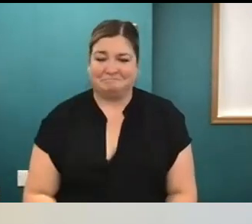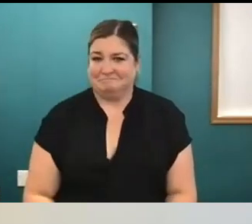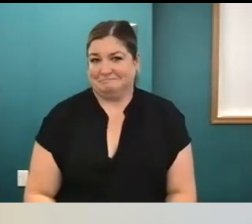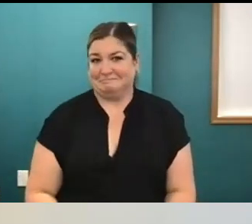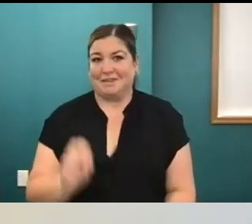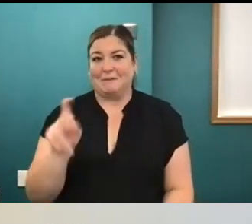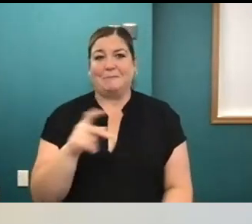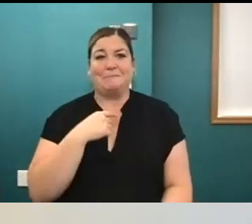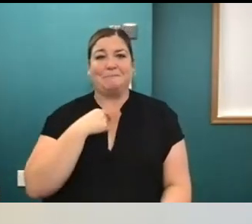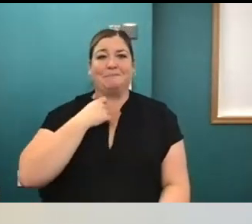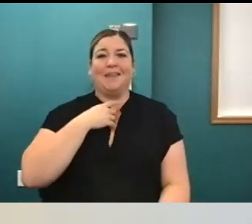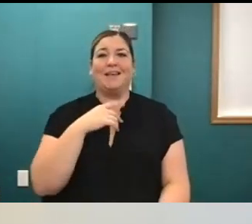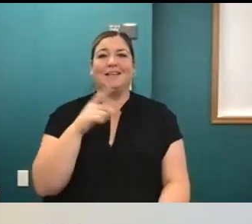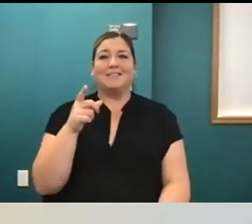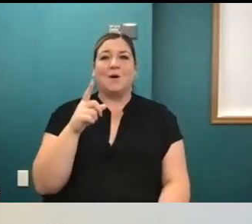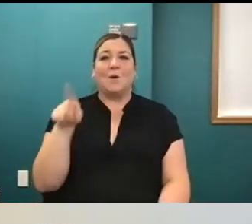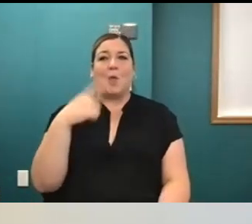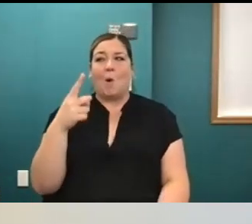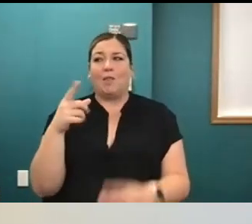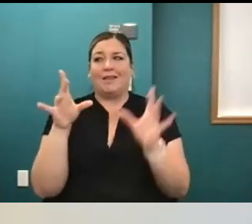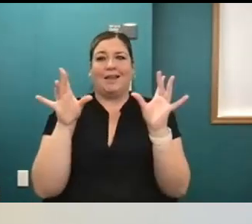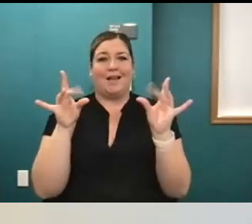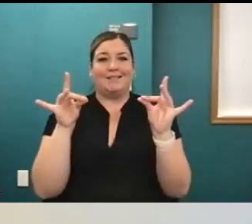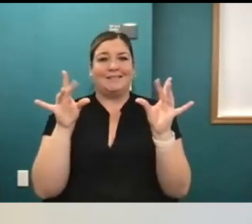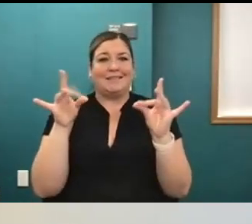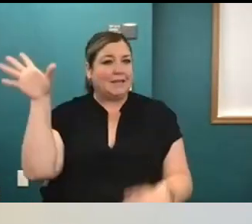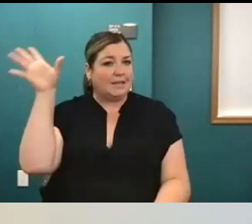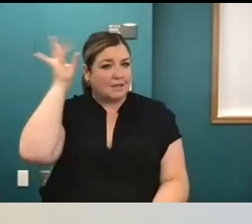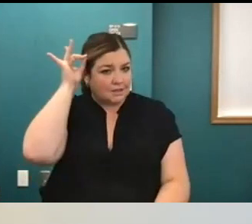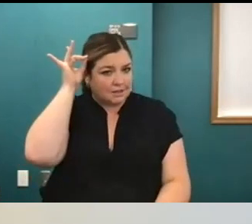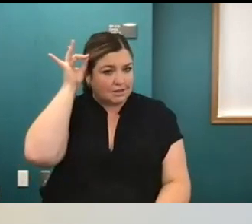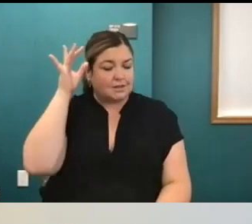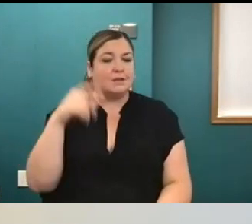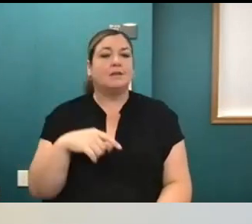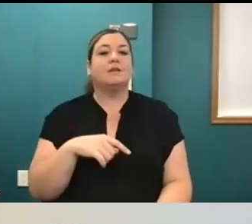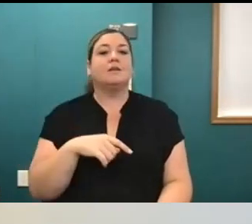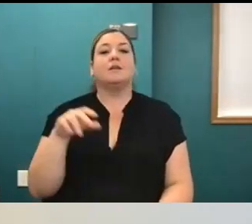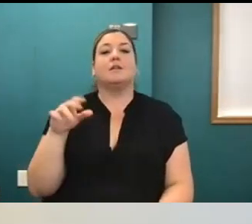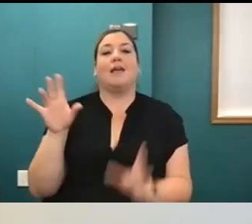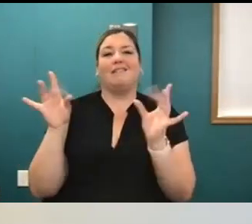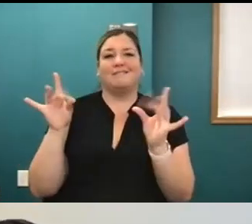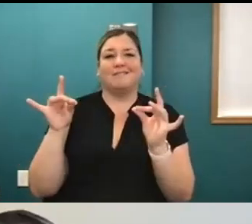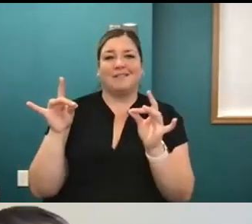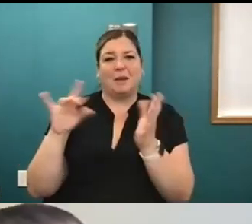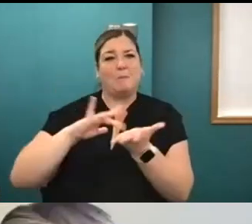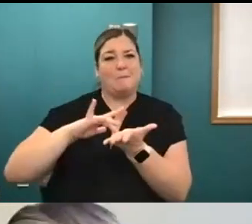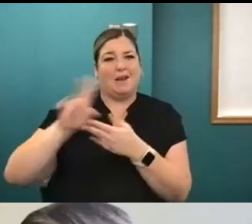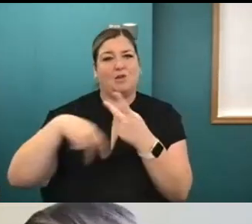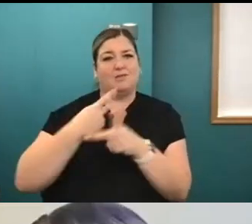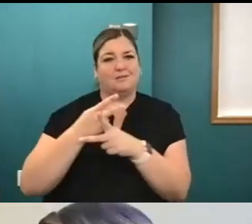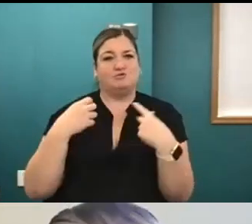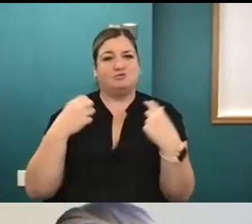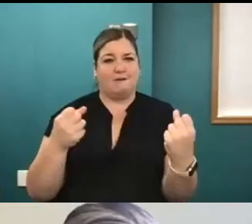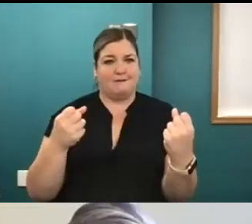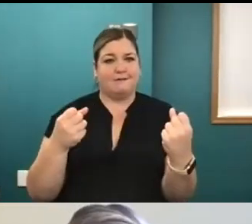on. So it is the only adhesive bone conduction option available. The adhesive is a medical grade adhesive, and so it's meant